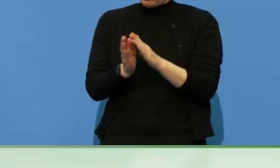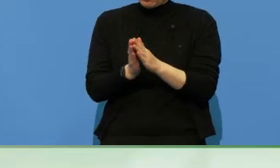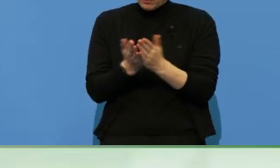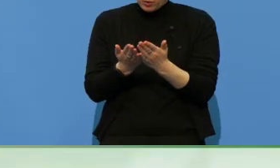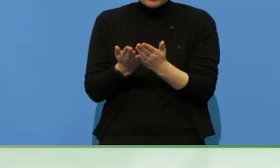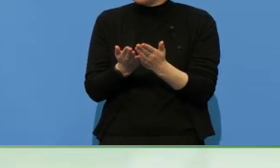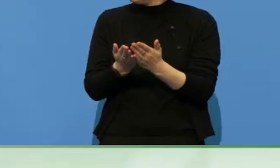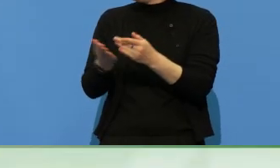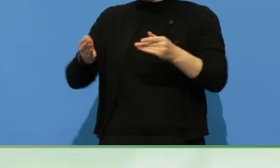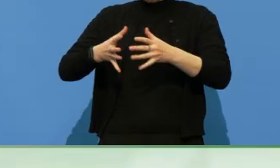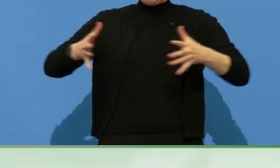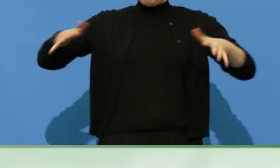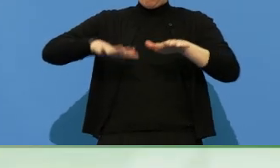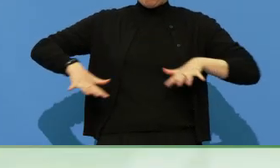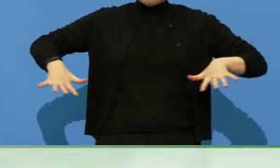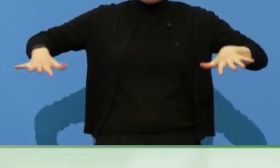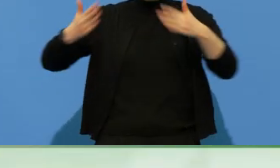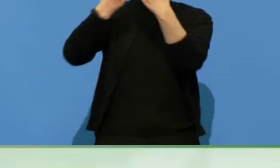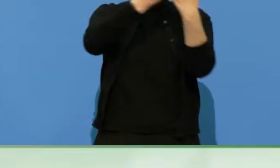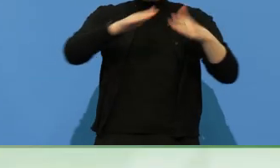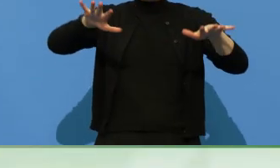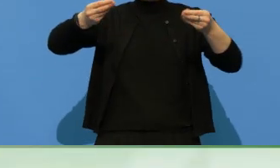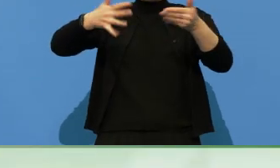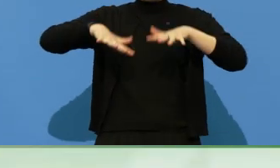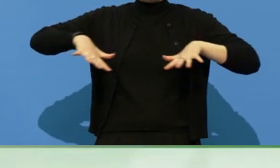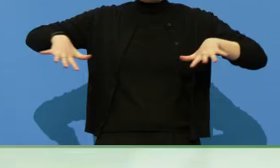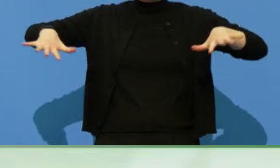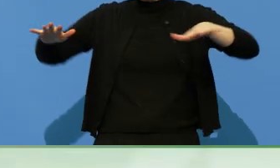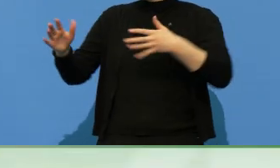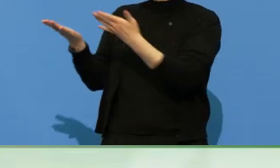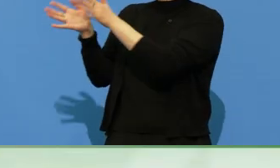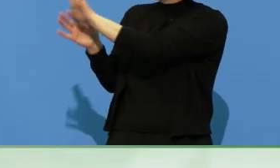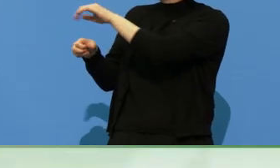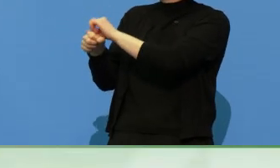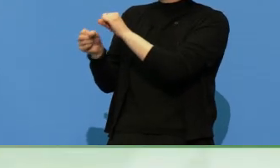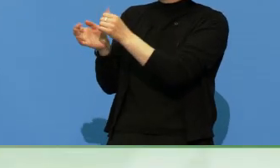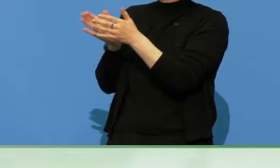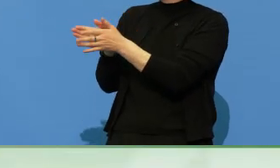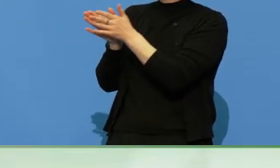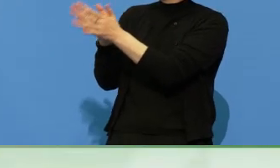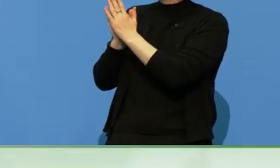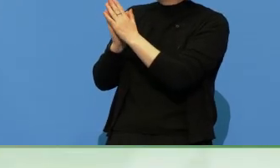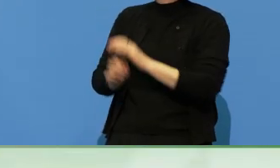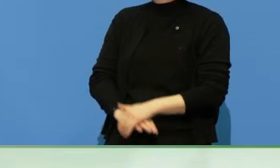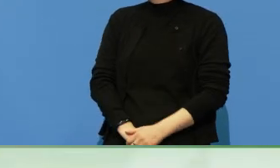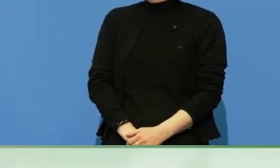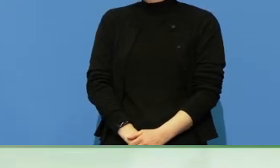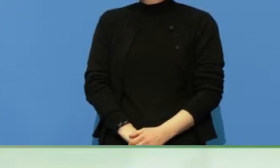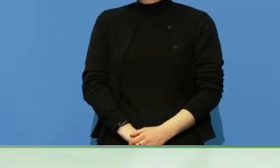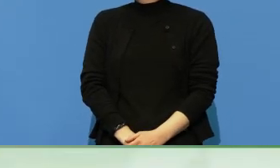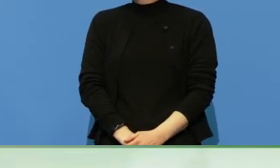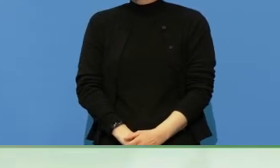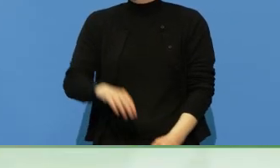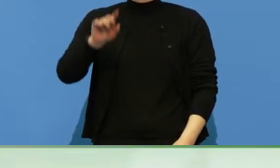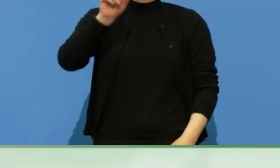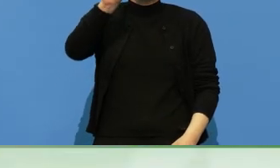please tell us about your work with universal design. Thank you. I will begin and do a little bit of history